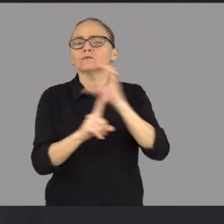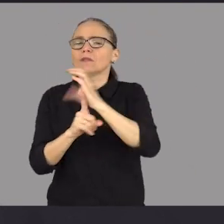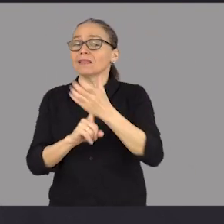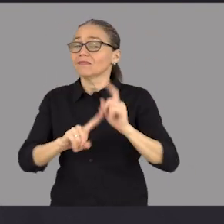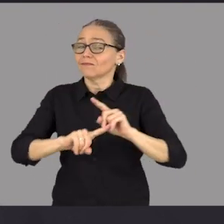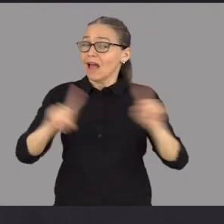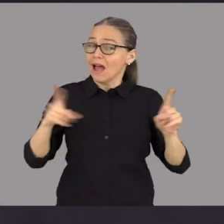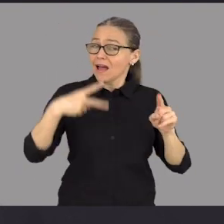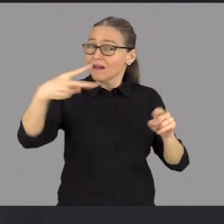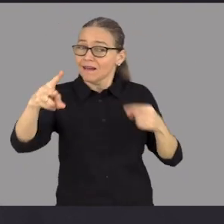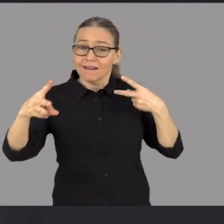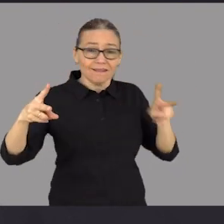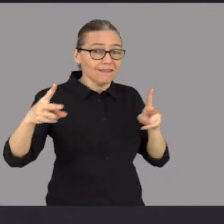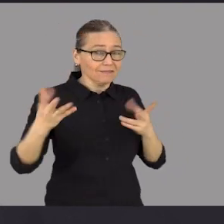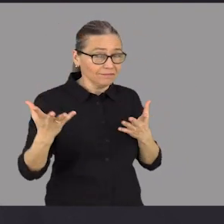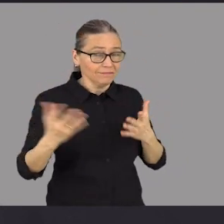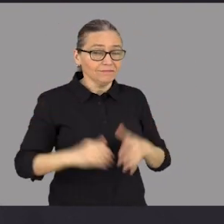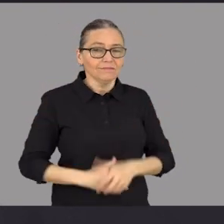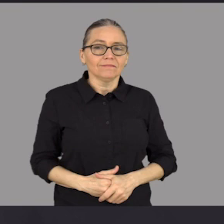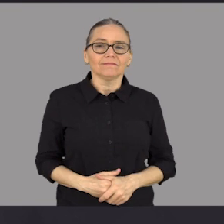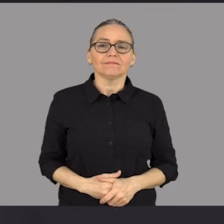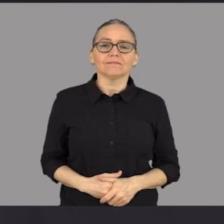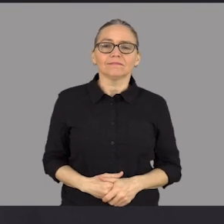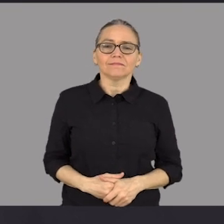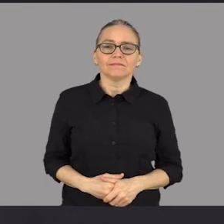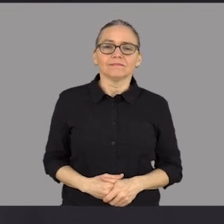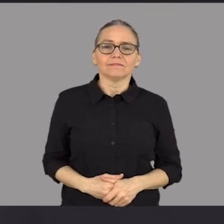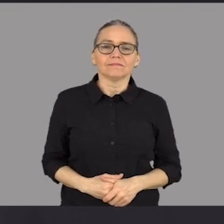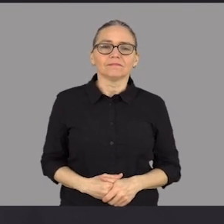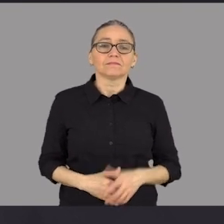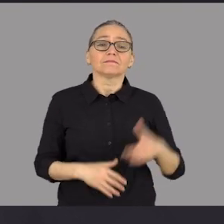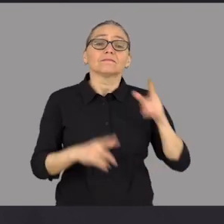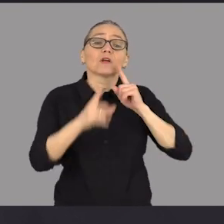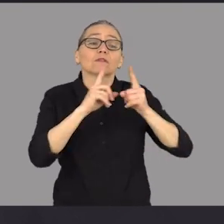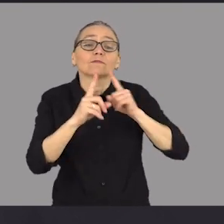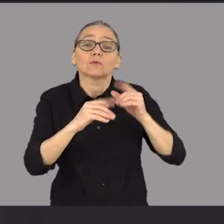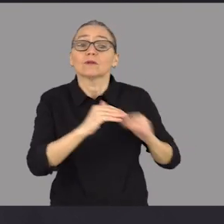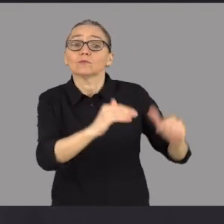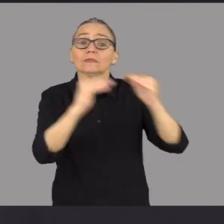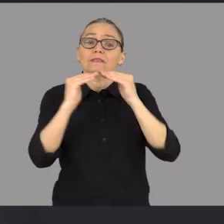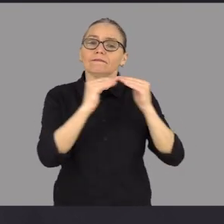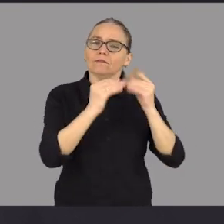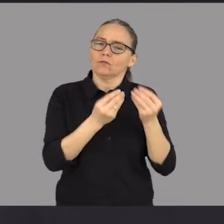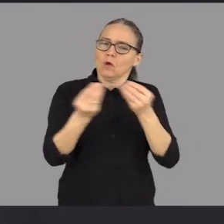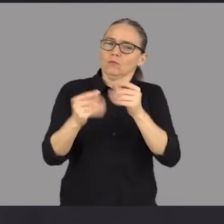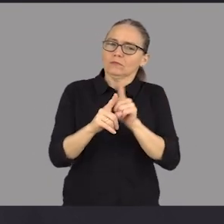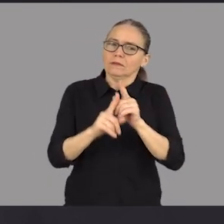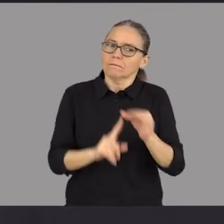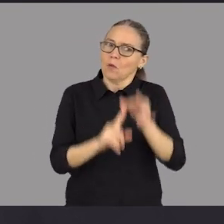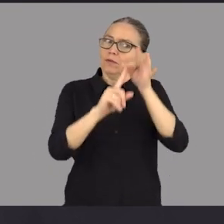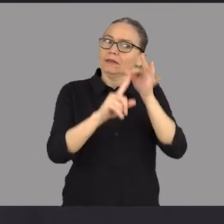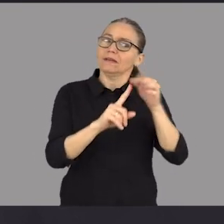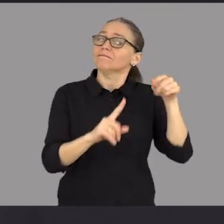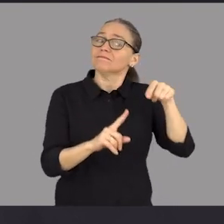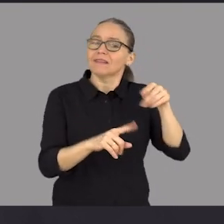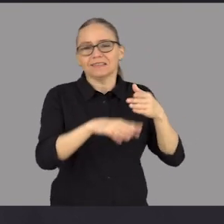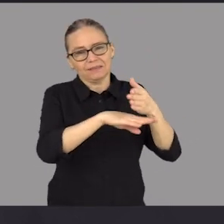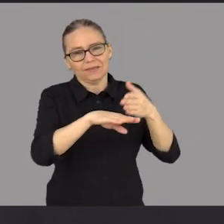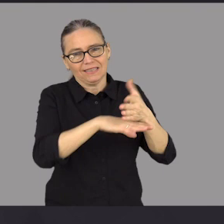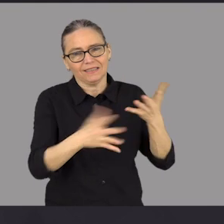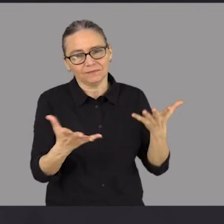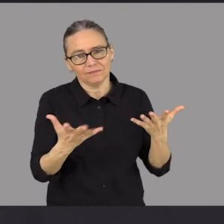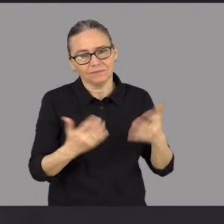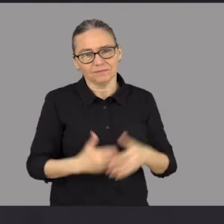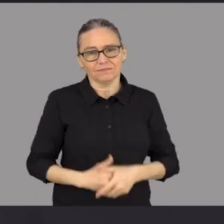Inclusive interviewing also involves prioritizing accessibility. It is important to ensure that